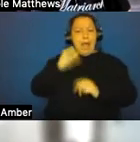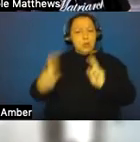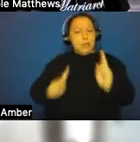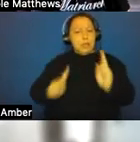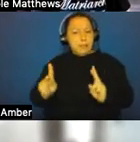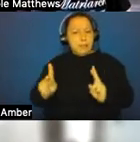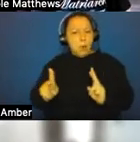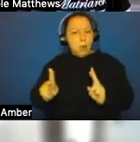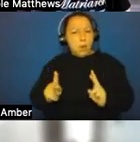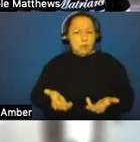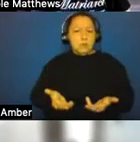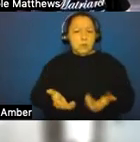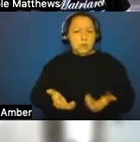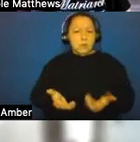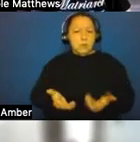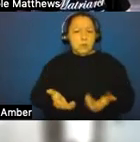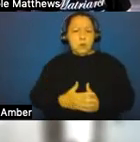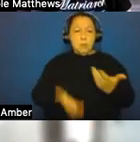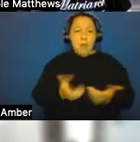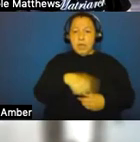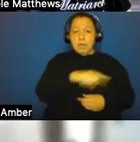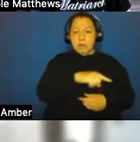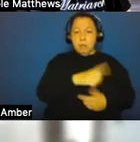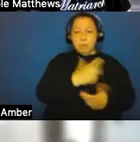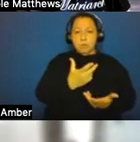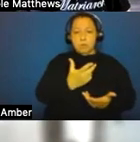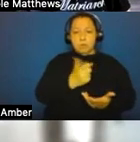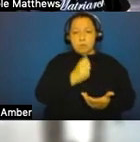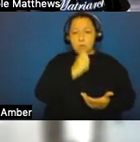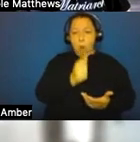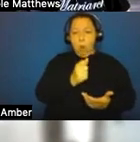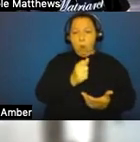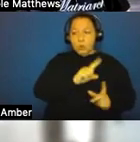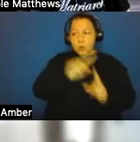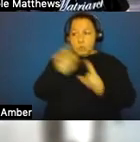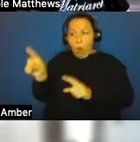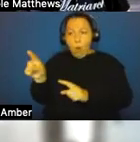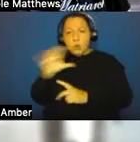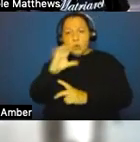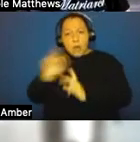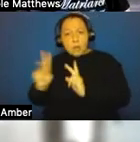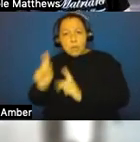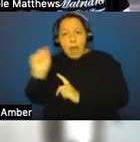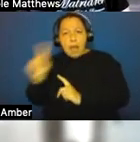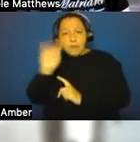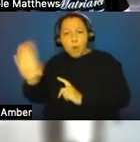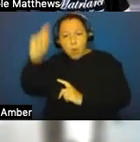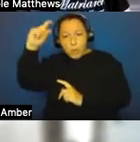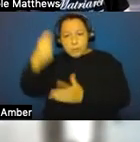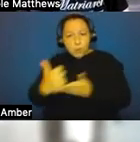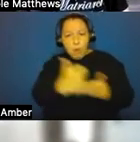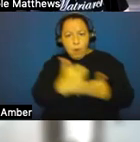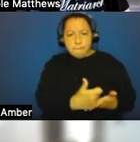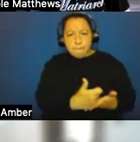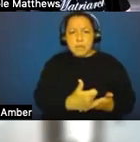that wisdom. And so looking at, you know, how some people are more vulnerable. And then when